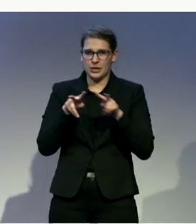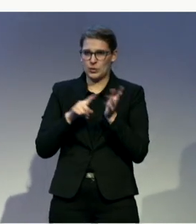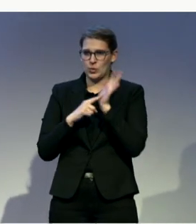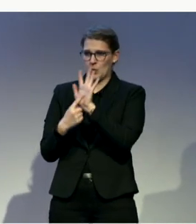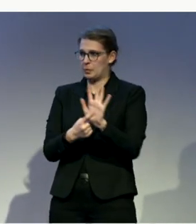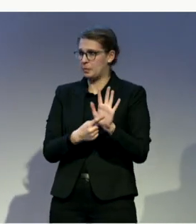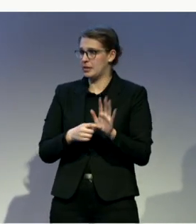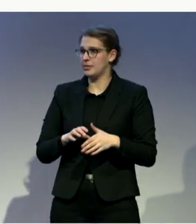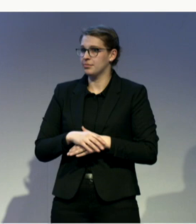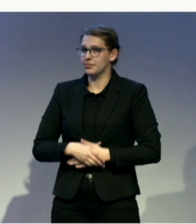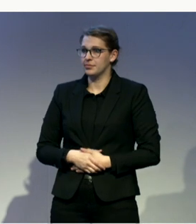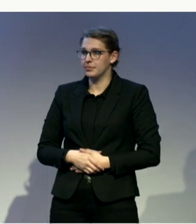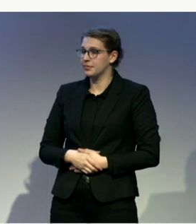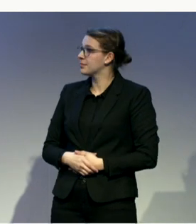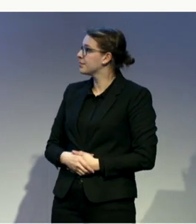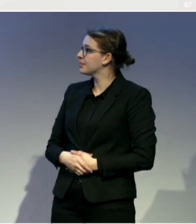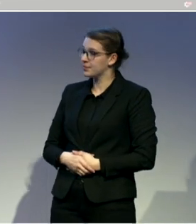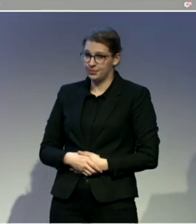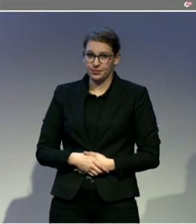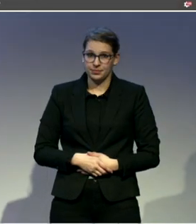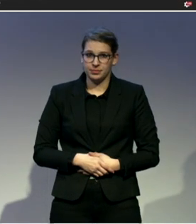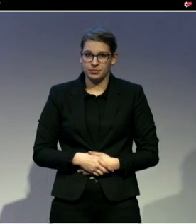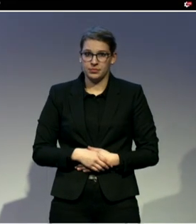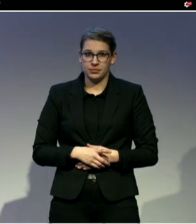Please help me.